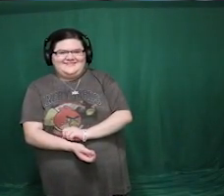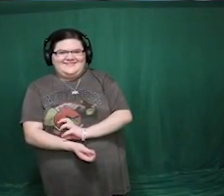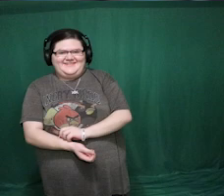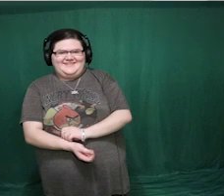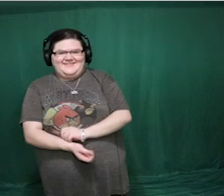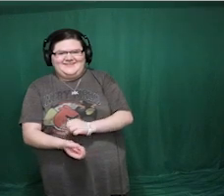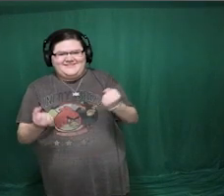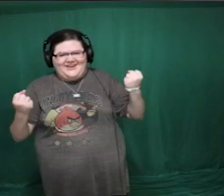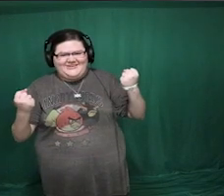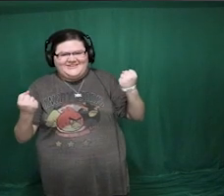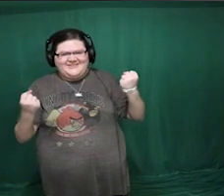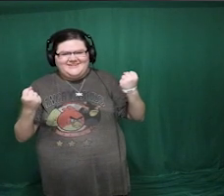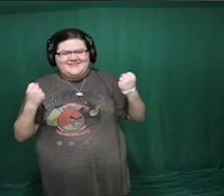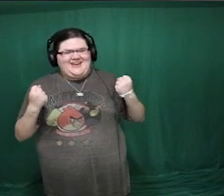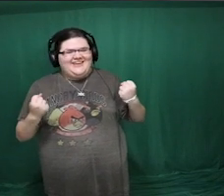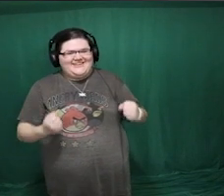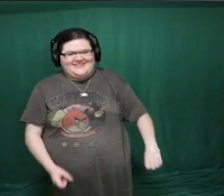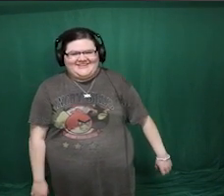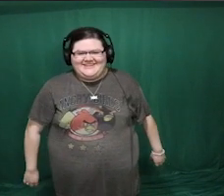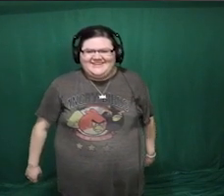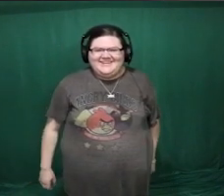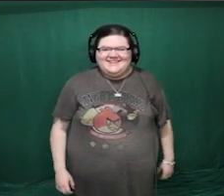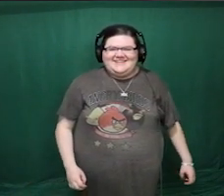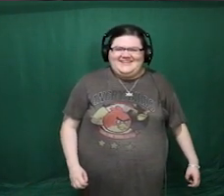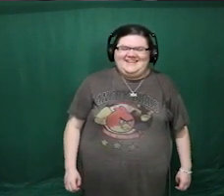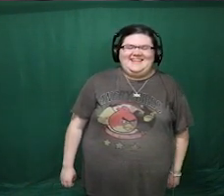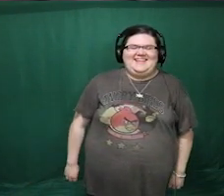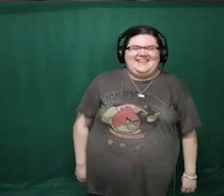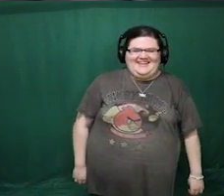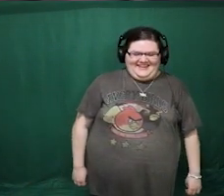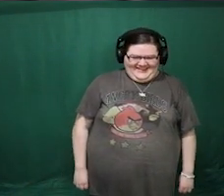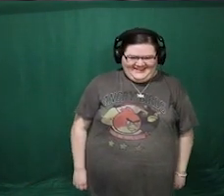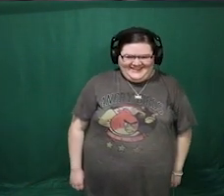Yes. Come on, give me a good one. Dead. Dang it!